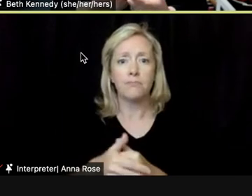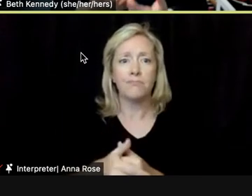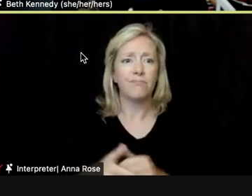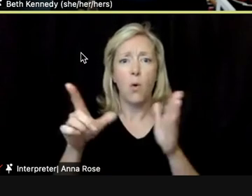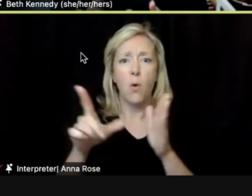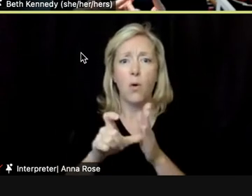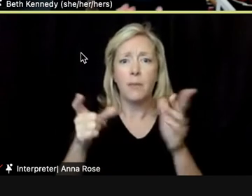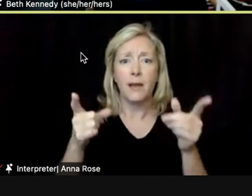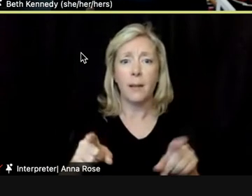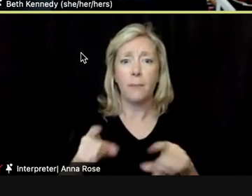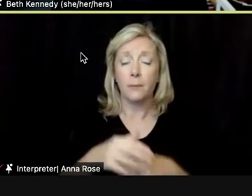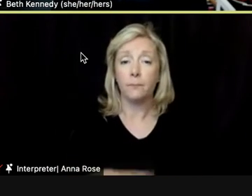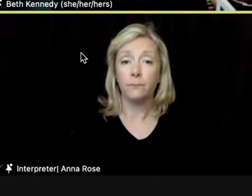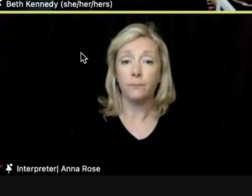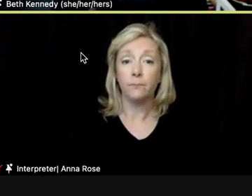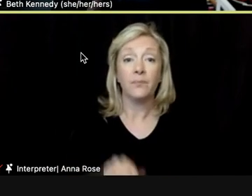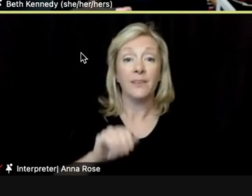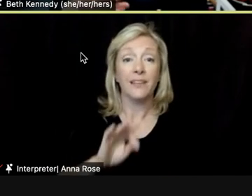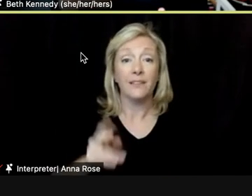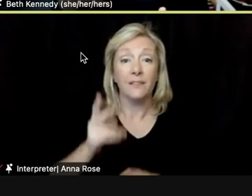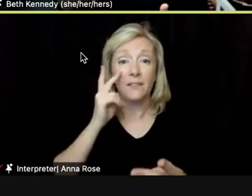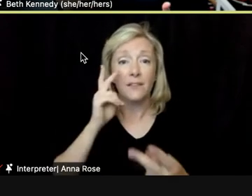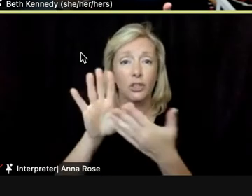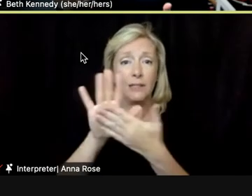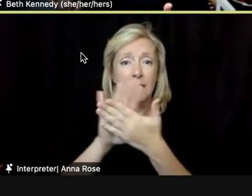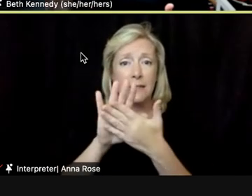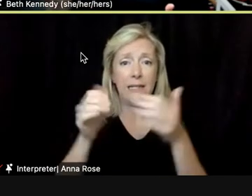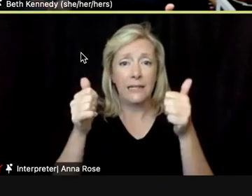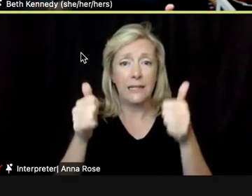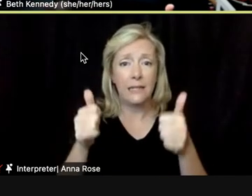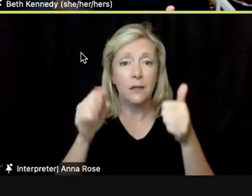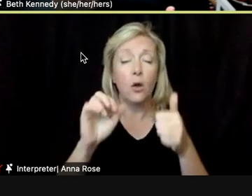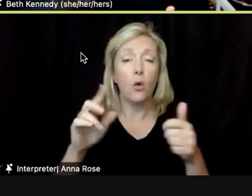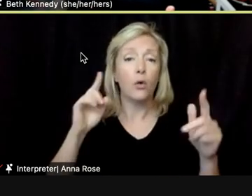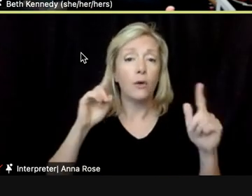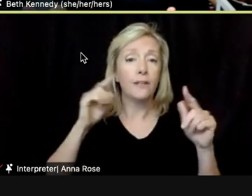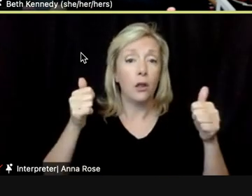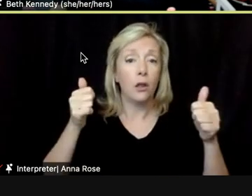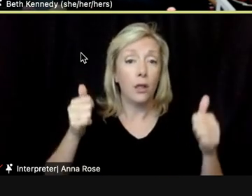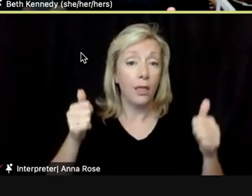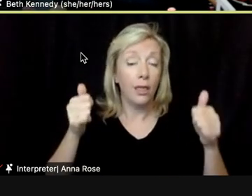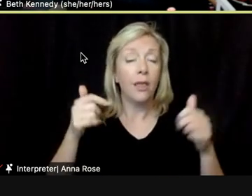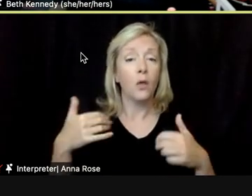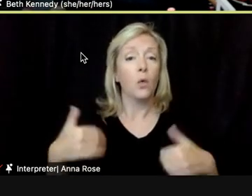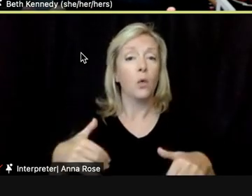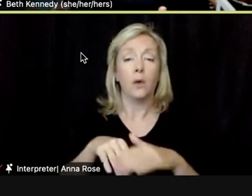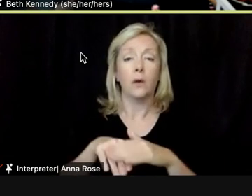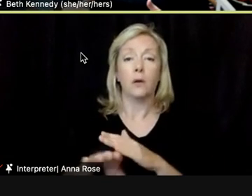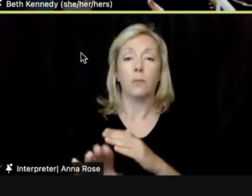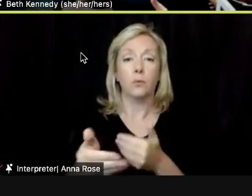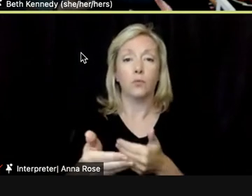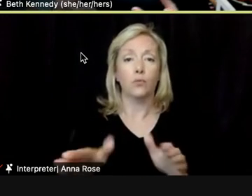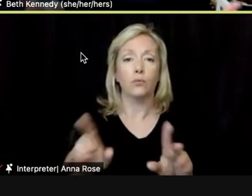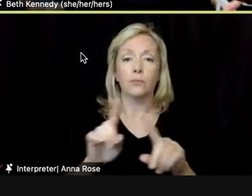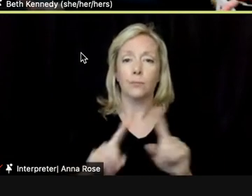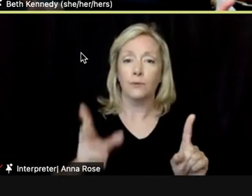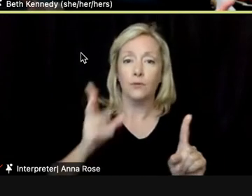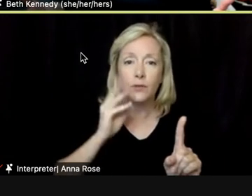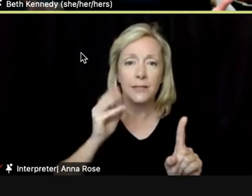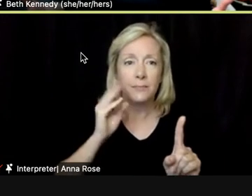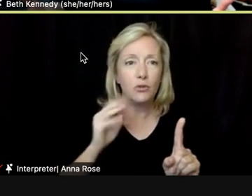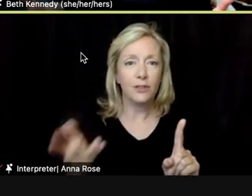Someone who doesn't see well or hear well, or who maybe is blind and deaf completely,